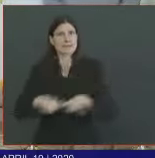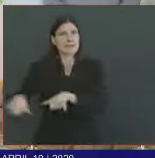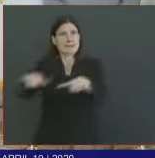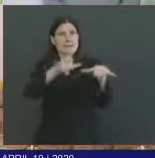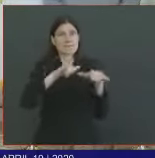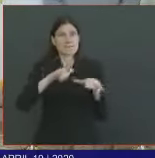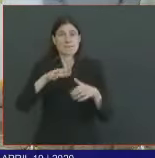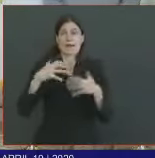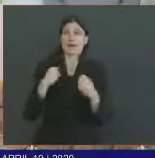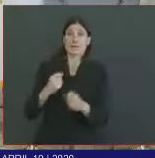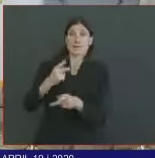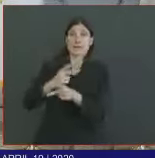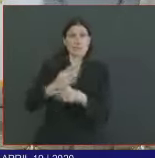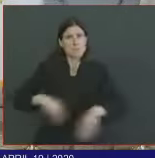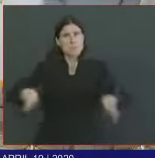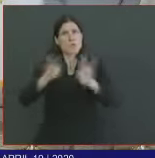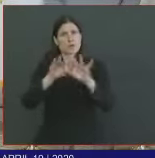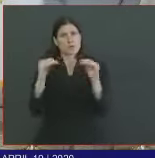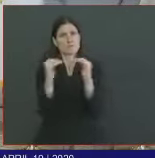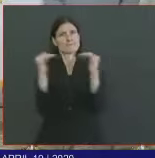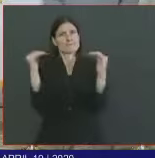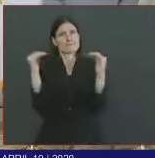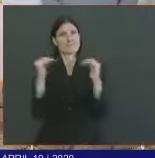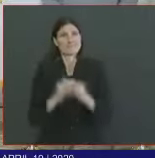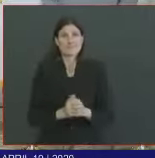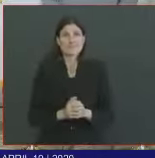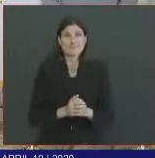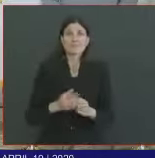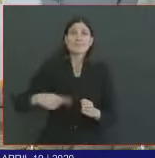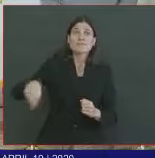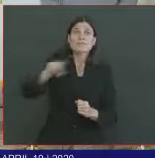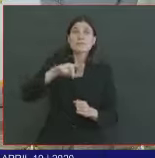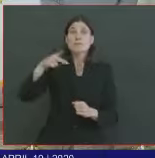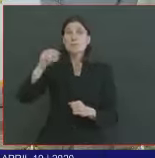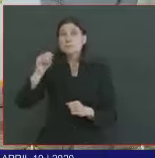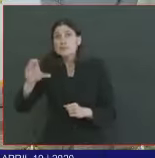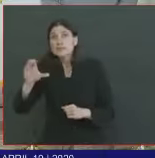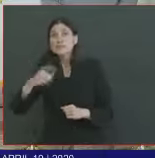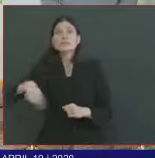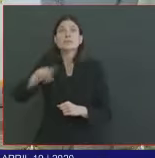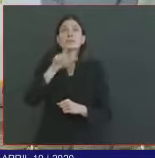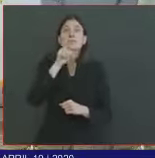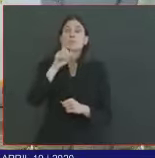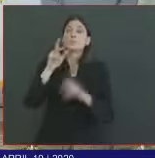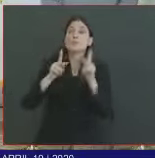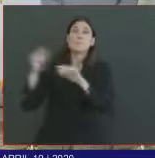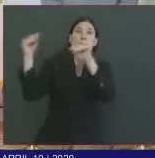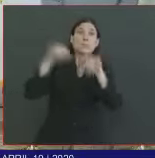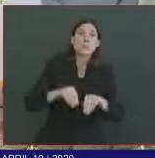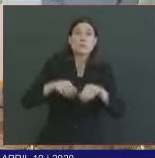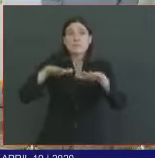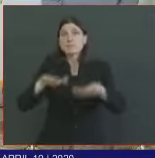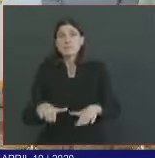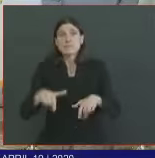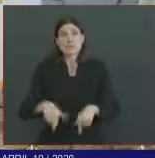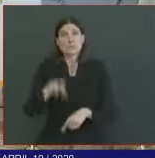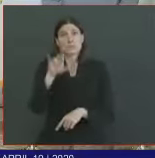vulnerable, including people of color, including the immigrant community, including people in neighborhoods of certain zip